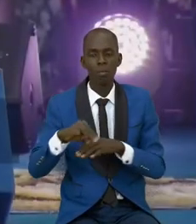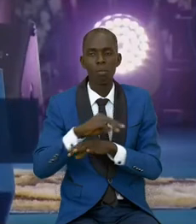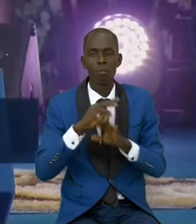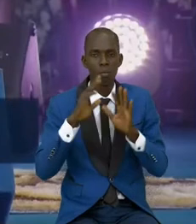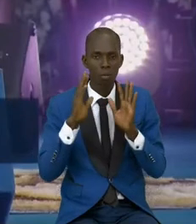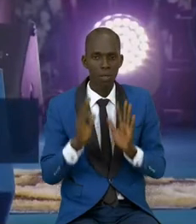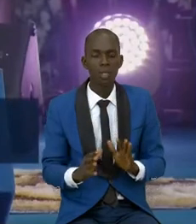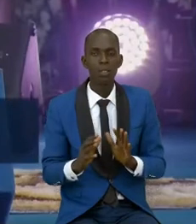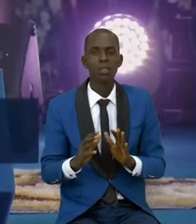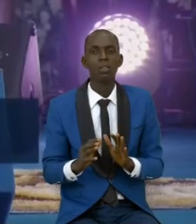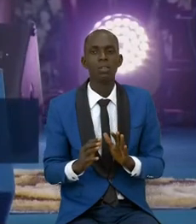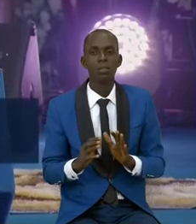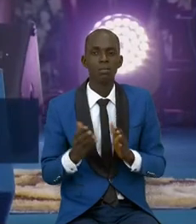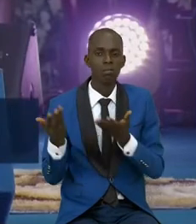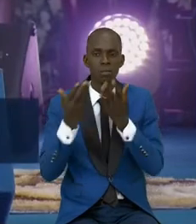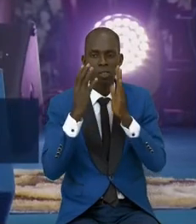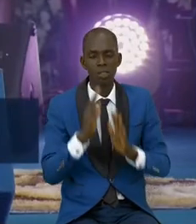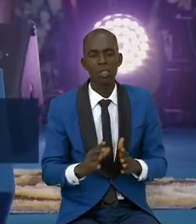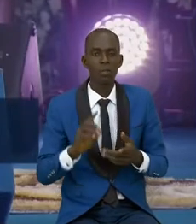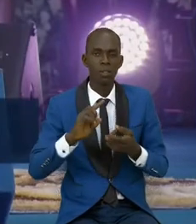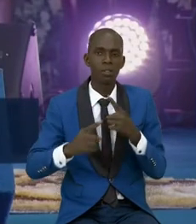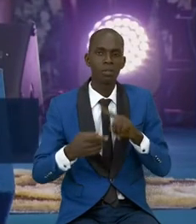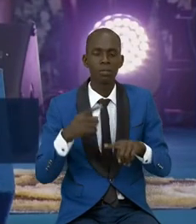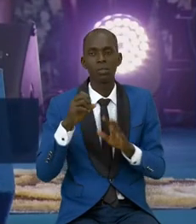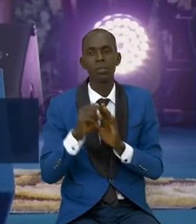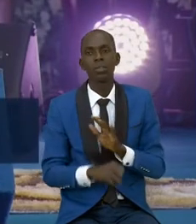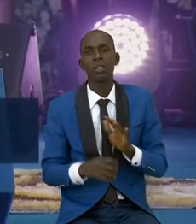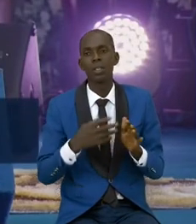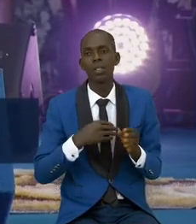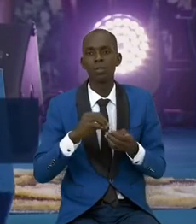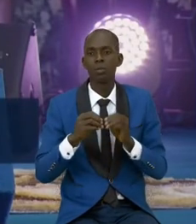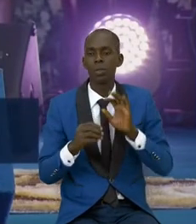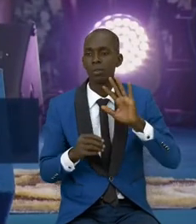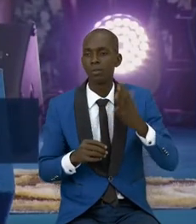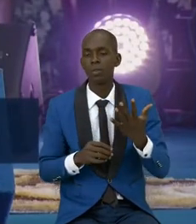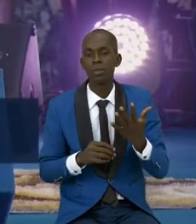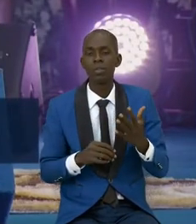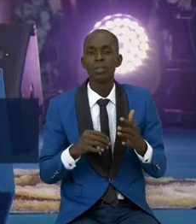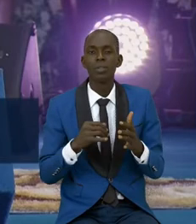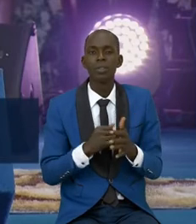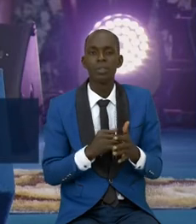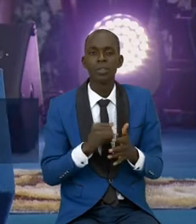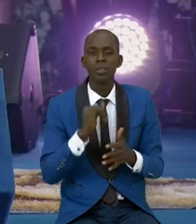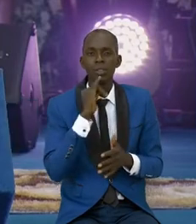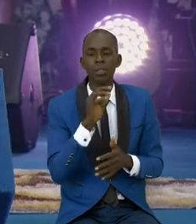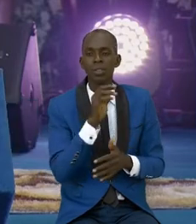master-servant relationship. And then number five, a